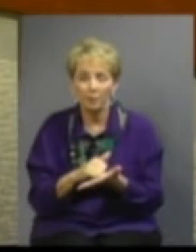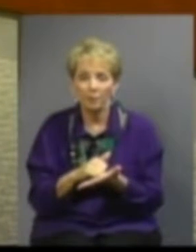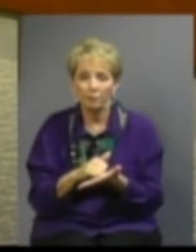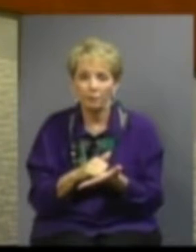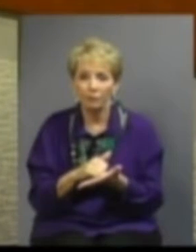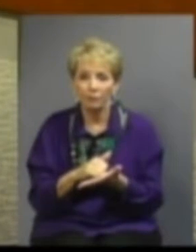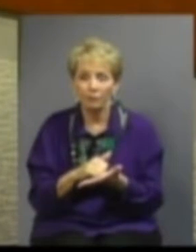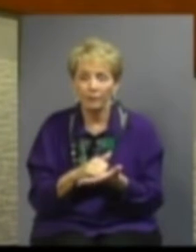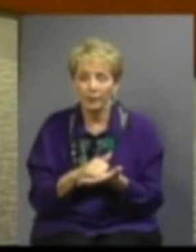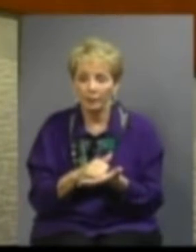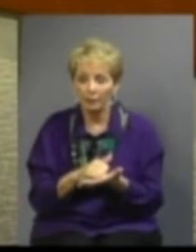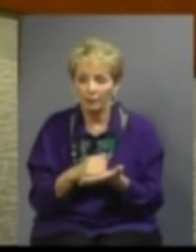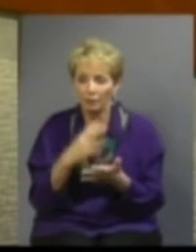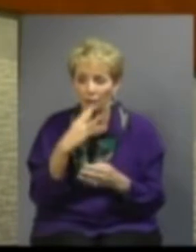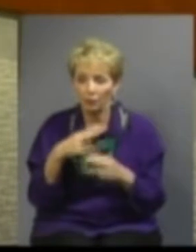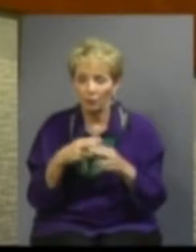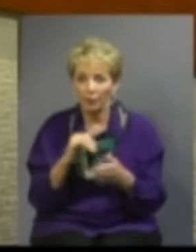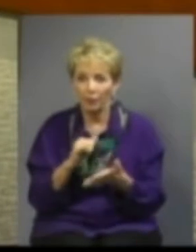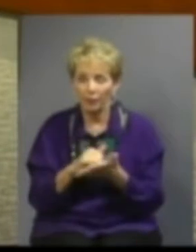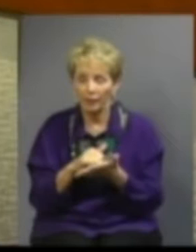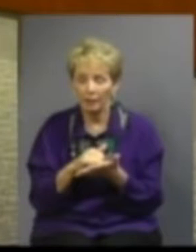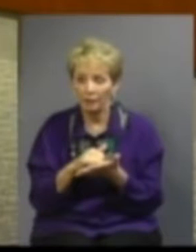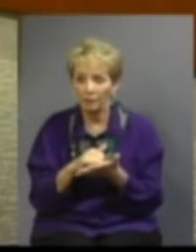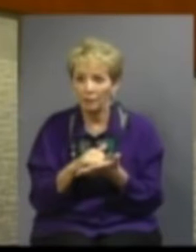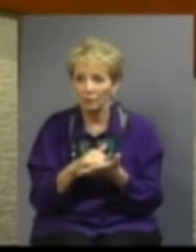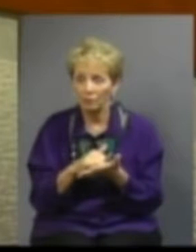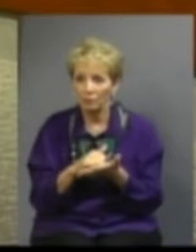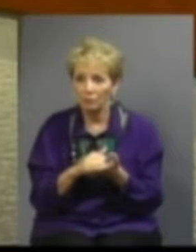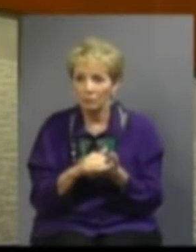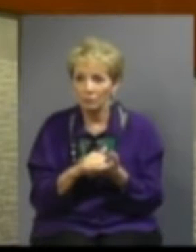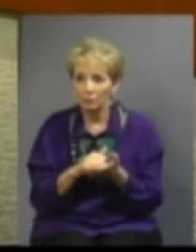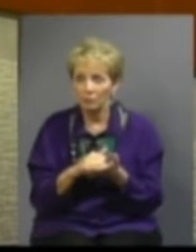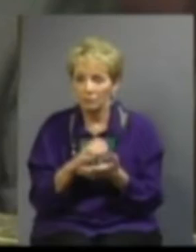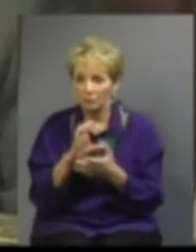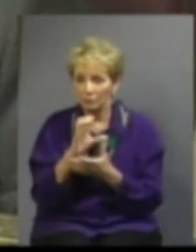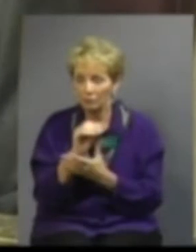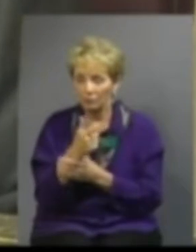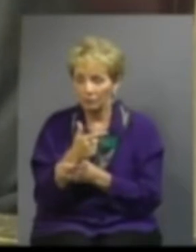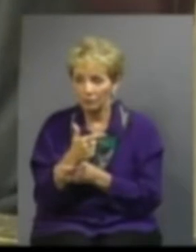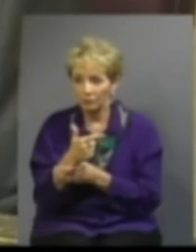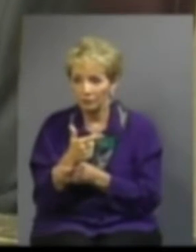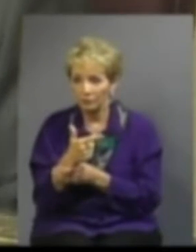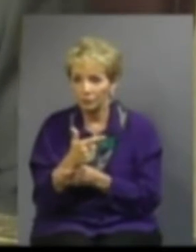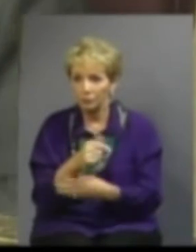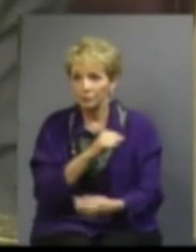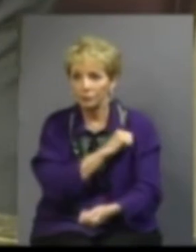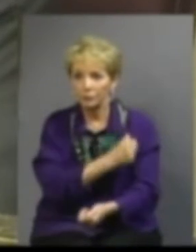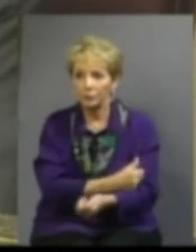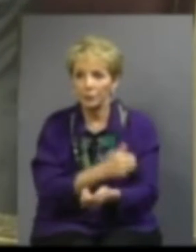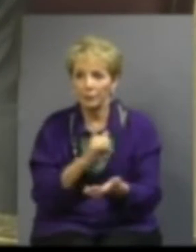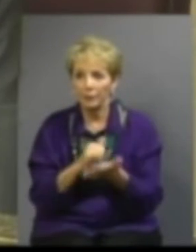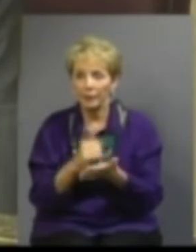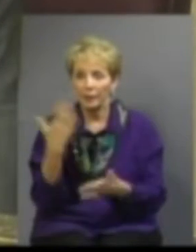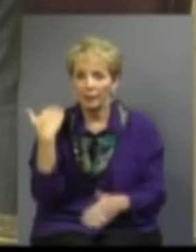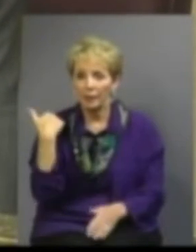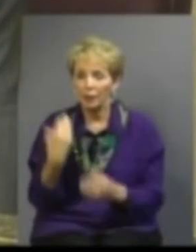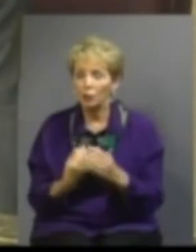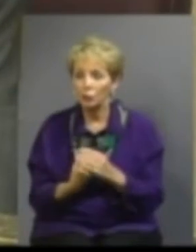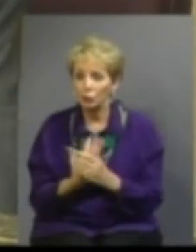just addressed this in connection with the COG authorizations, that back in the